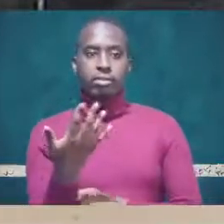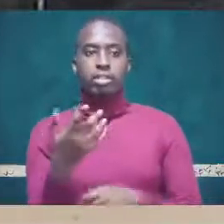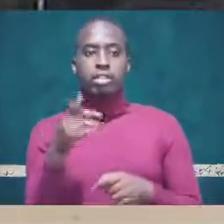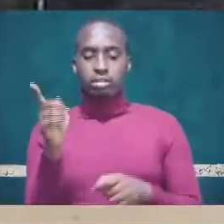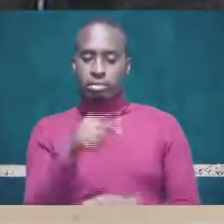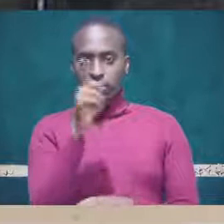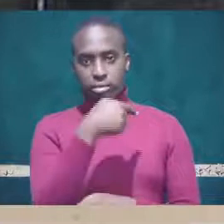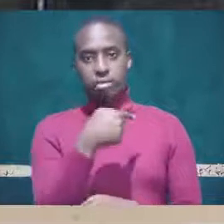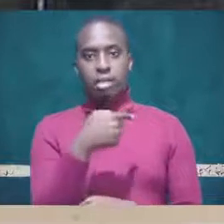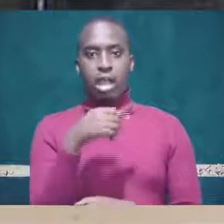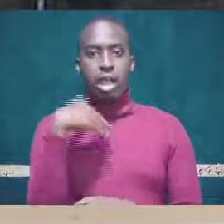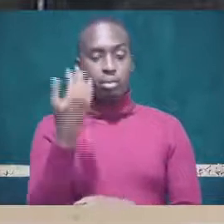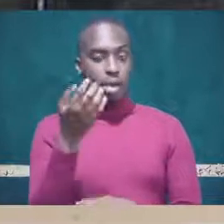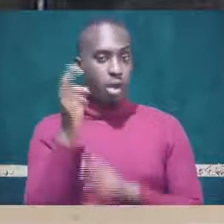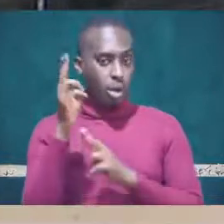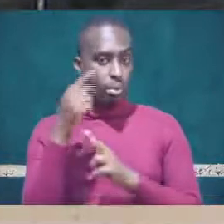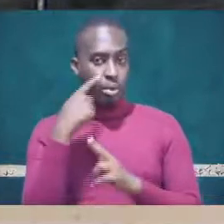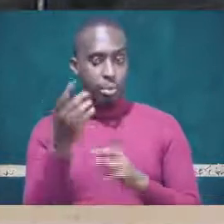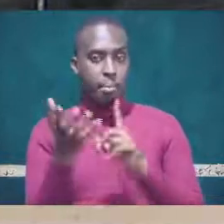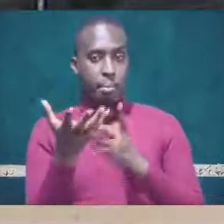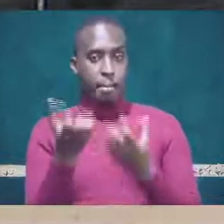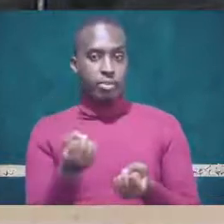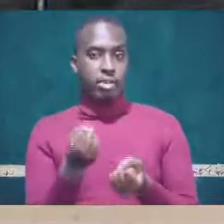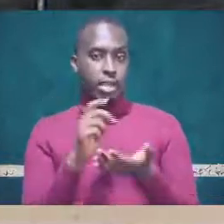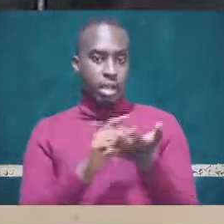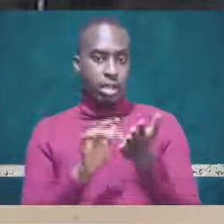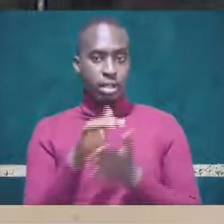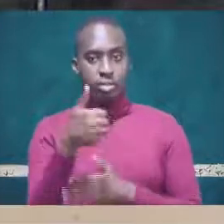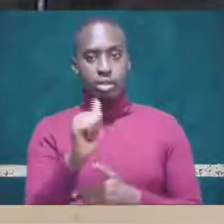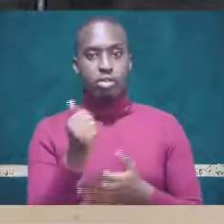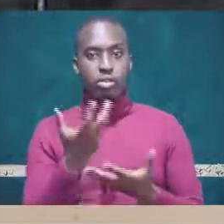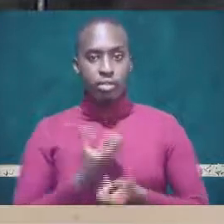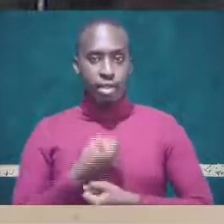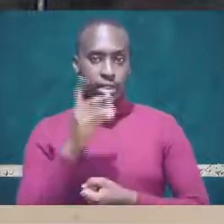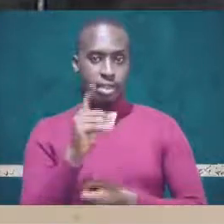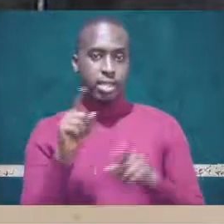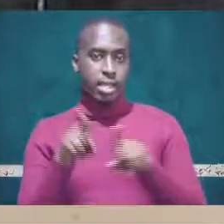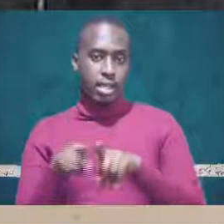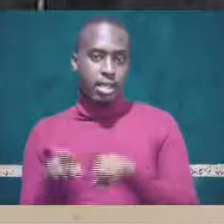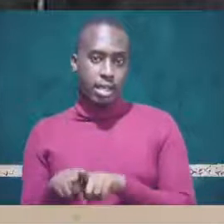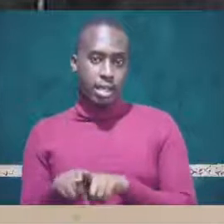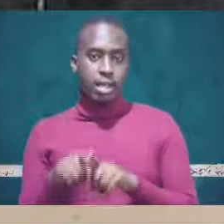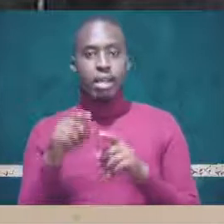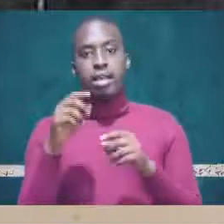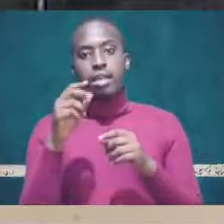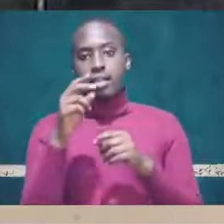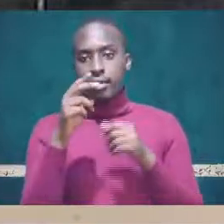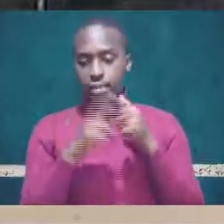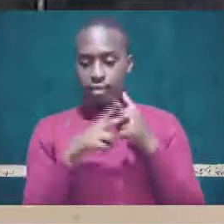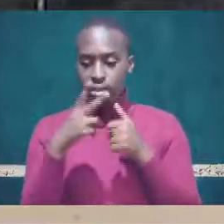that. And I hope you are getting your calculators ready also. So we shall have D is equal to